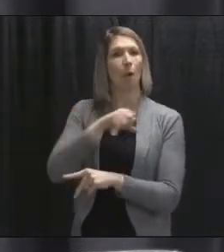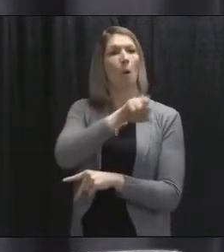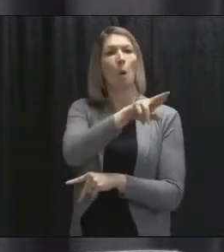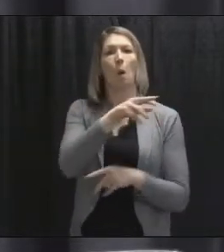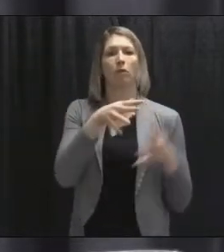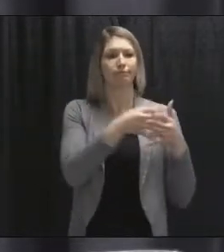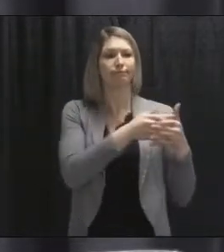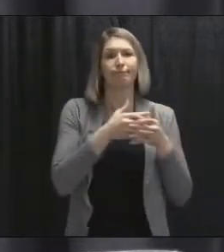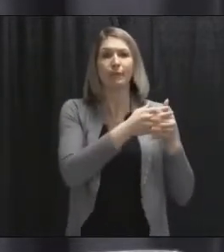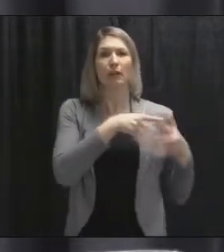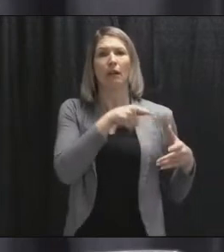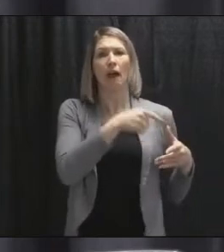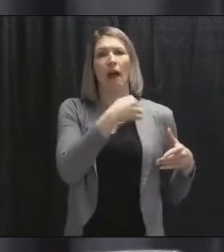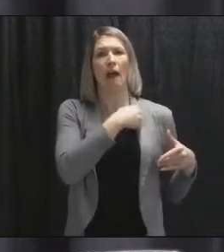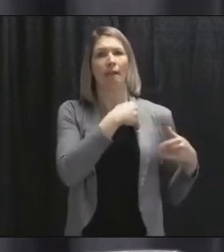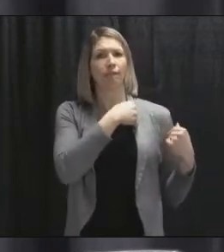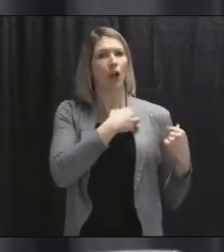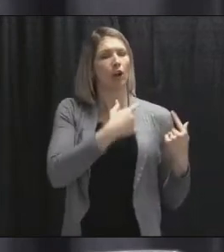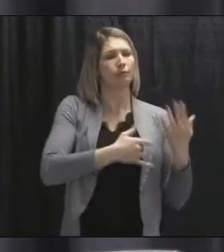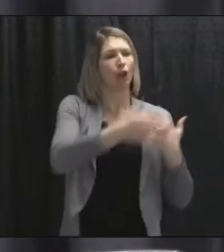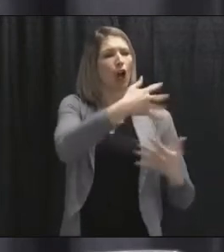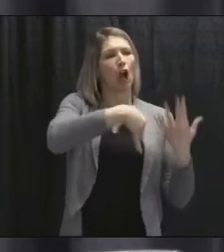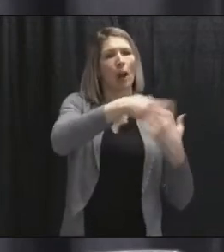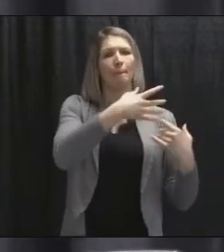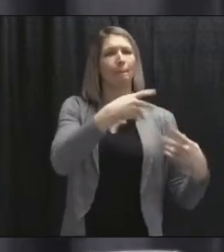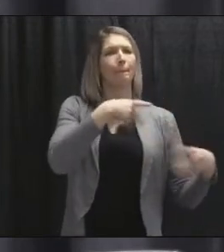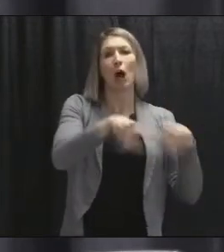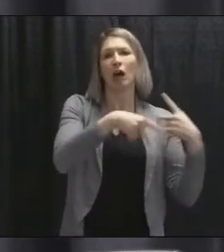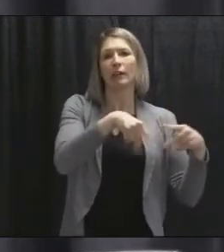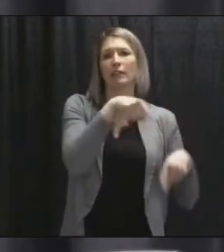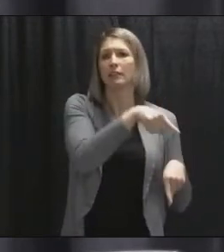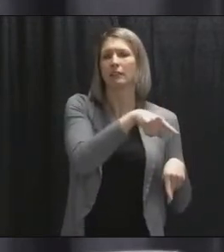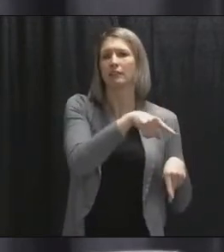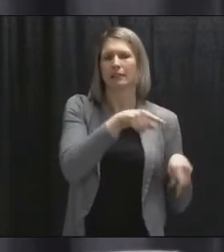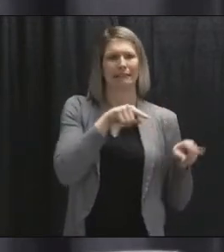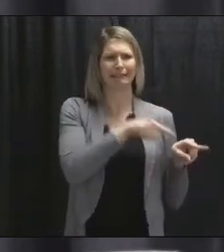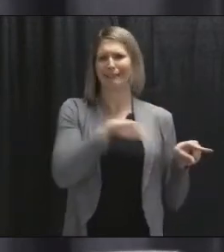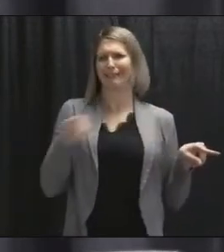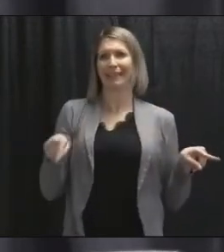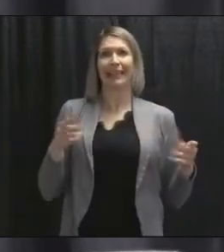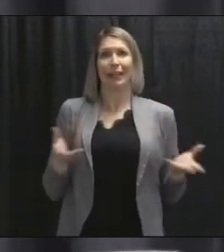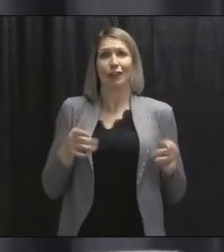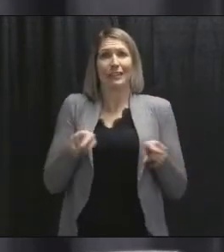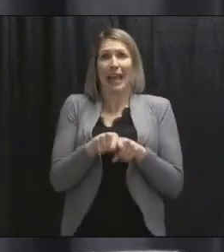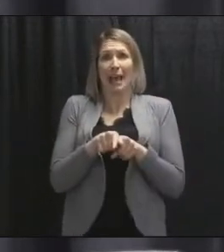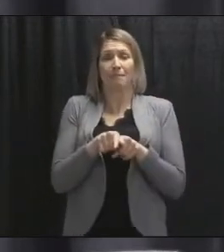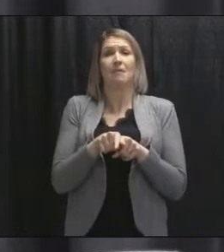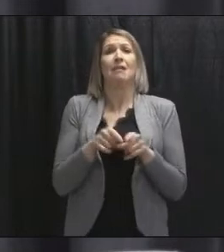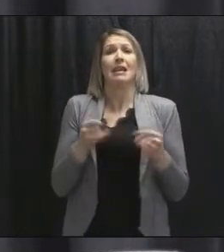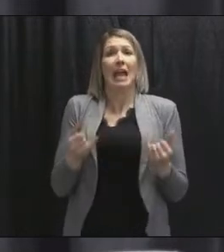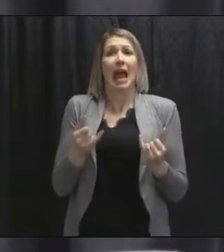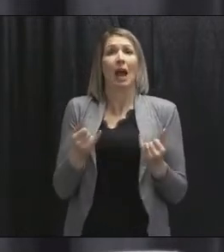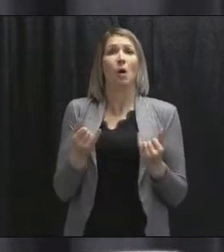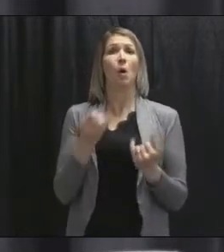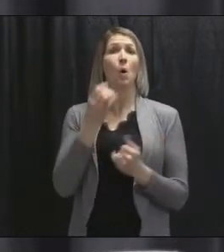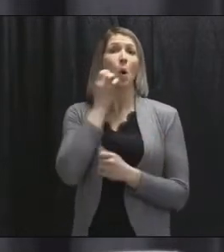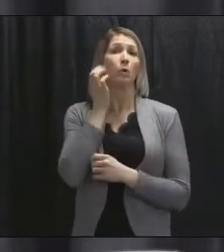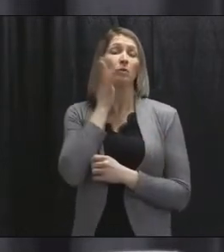a Facebook deluge of messages such as that. I even have today now hotel